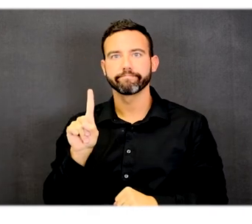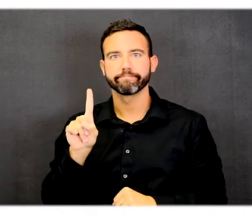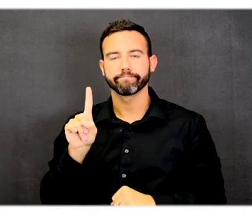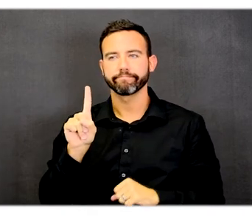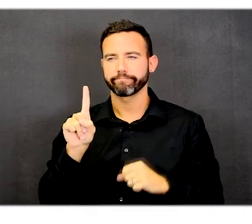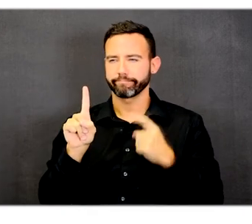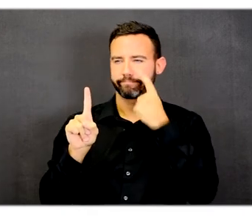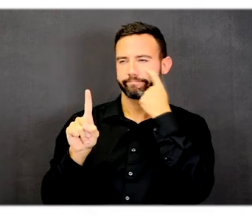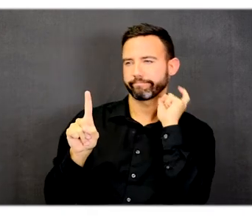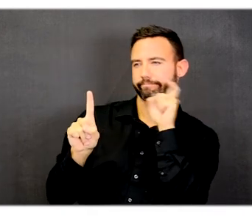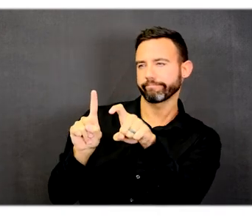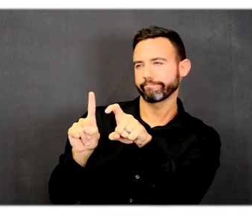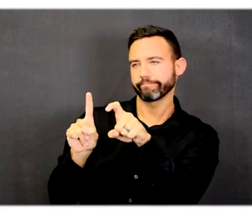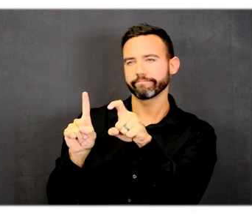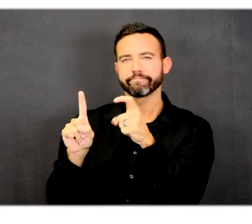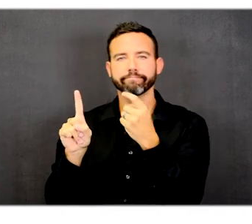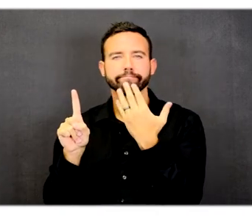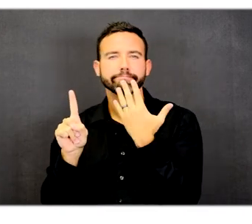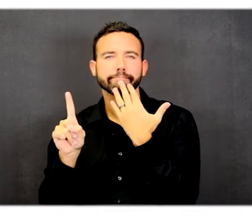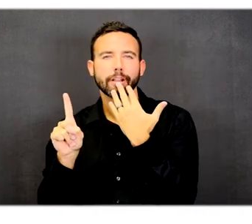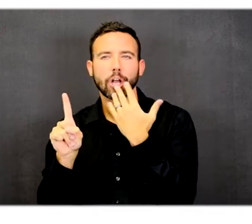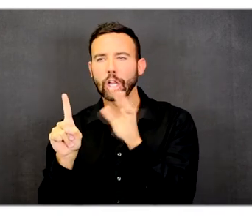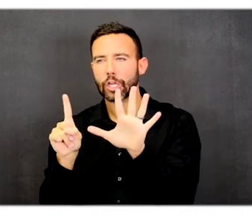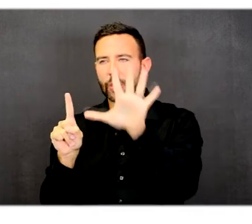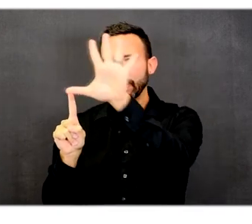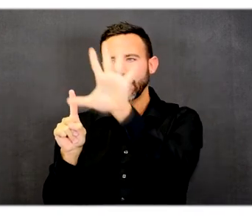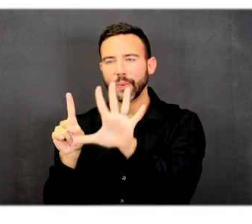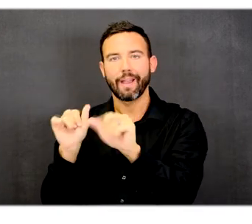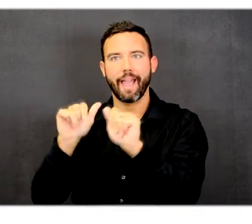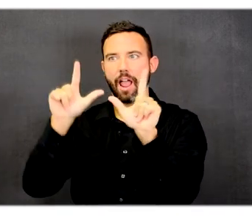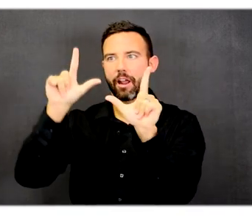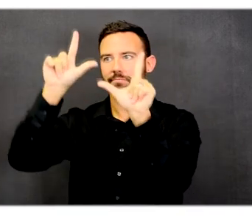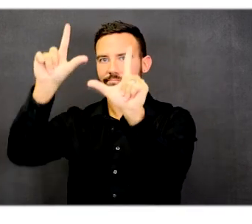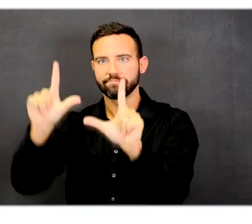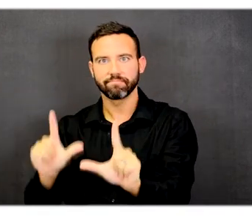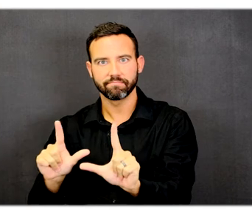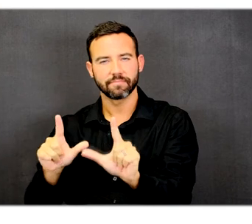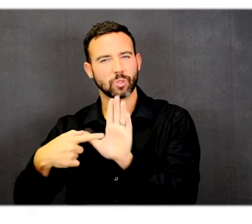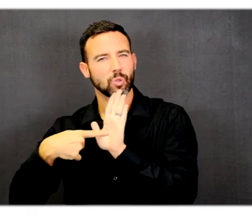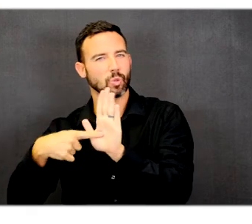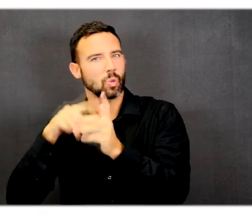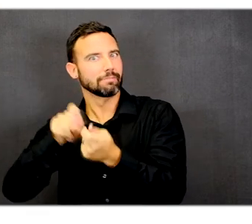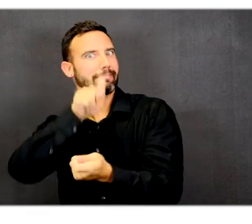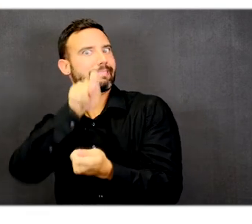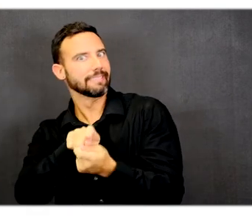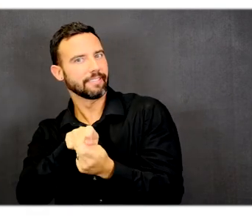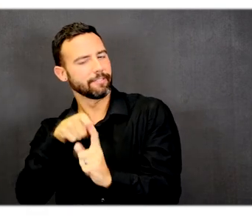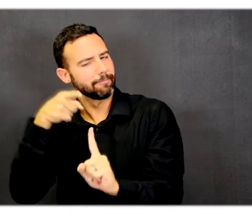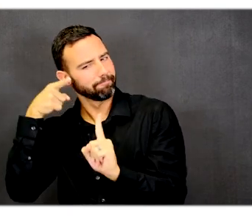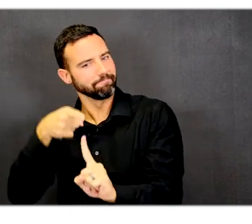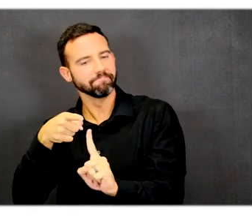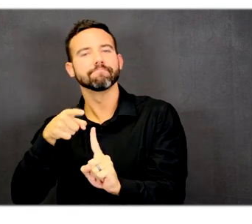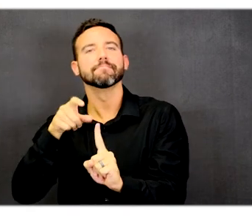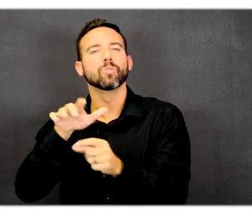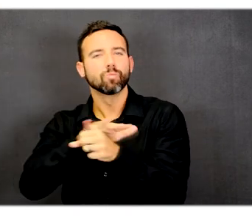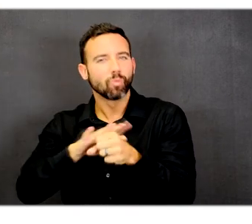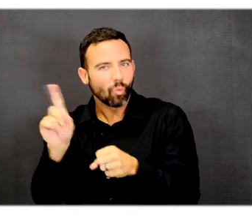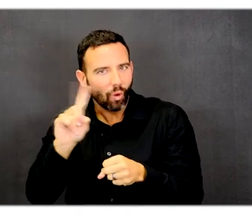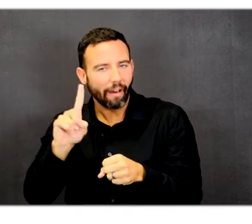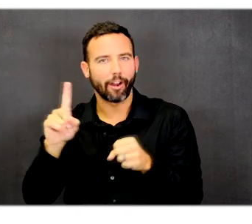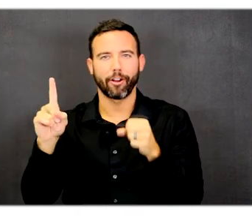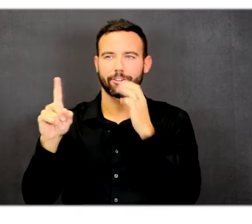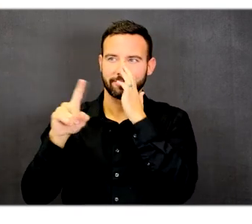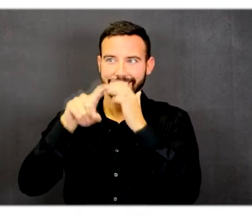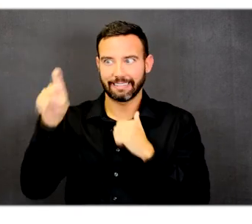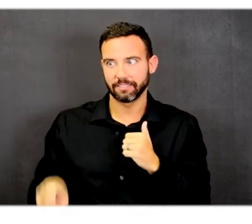in an alcove and various images that represent a specific region of Texas. It might be a